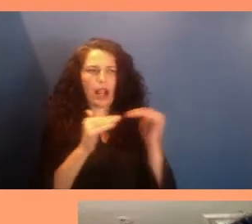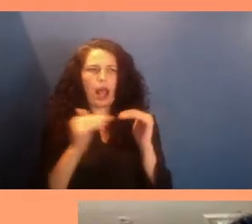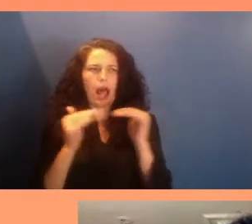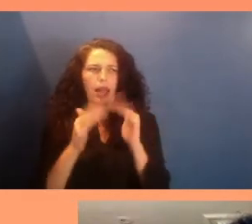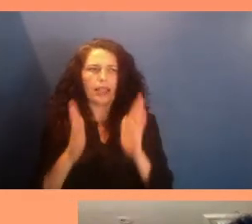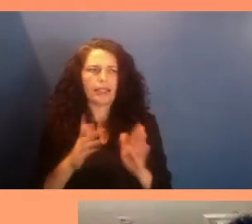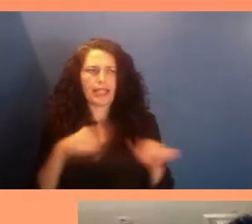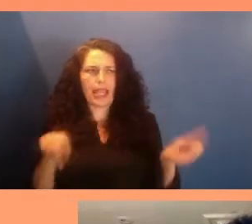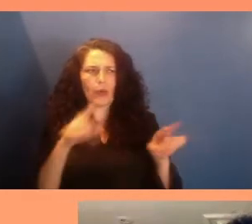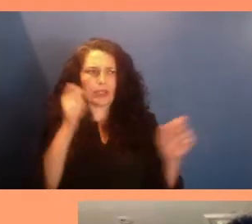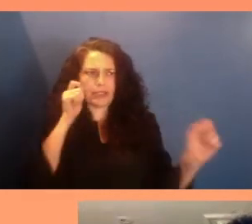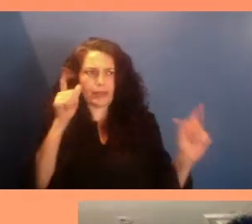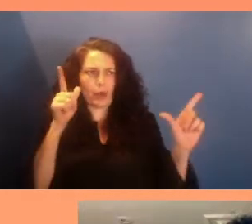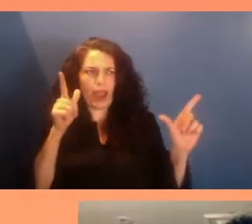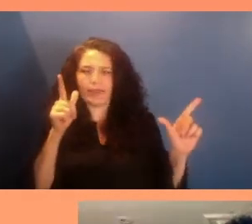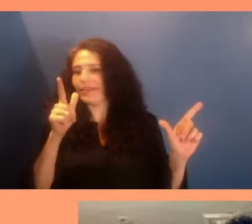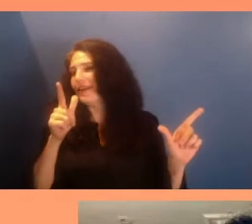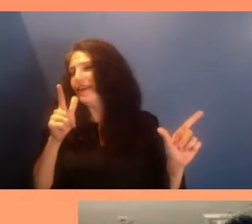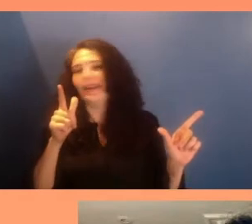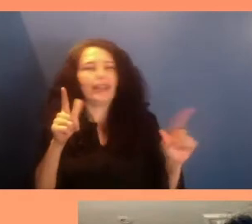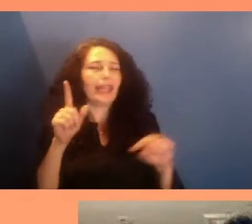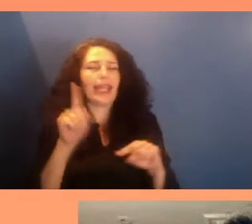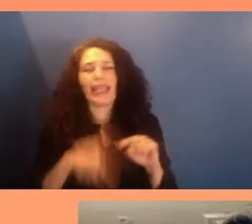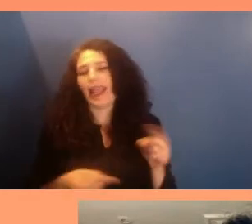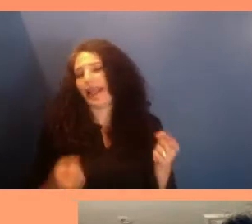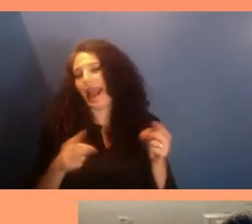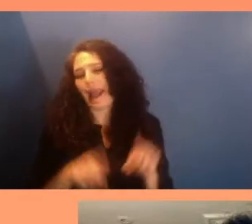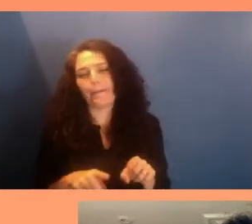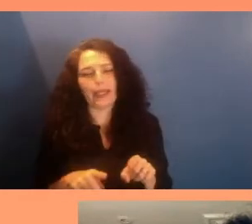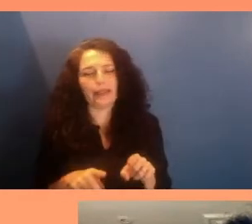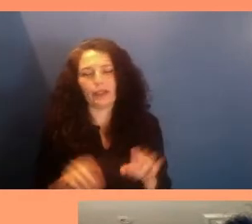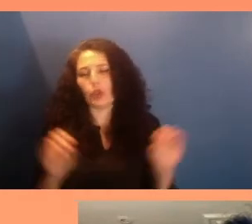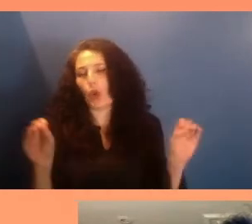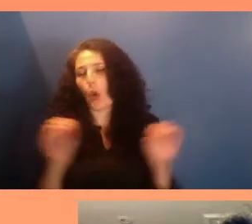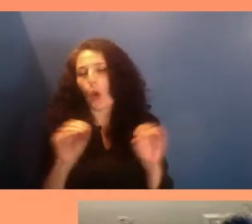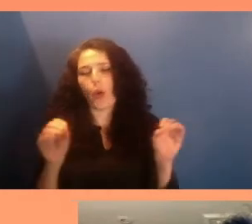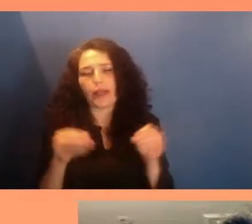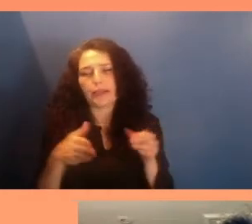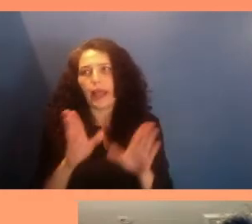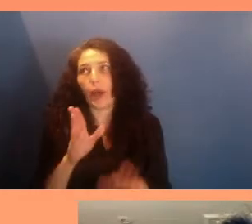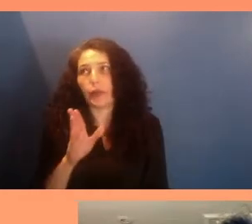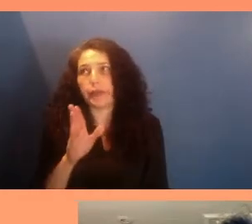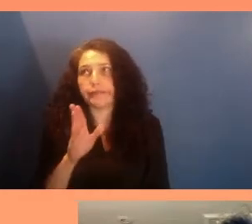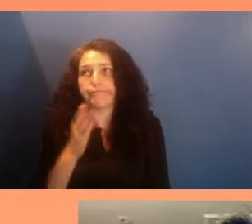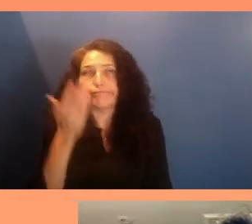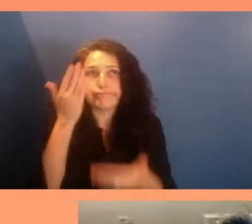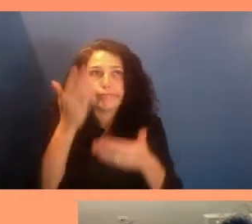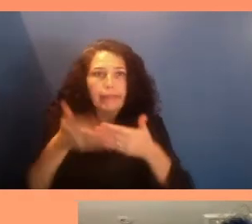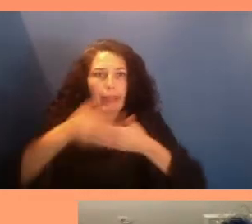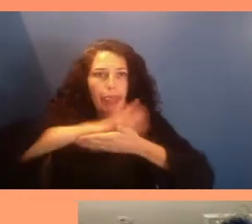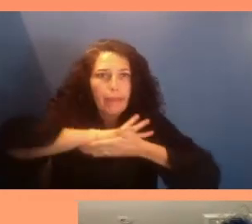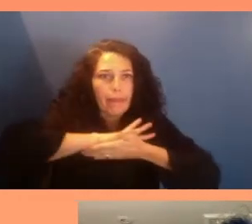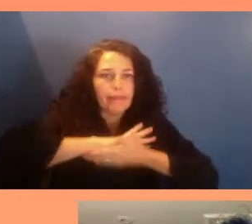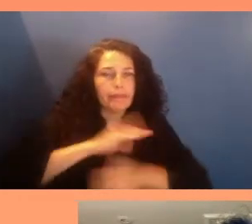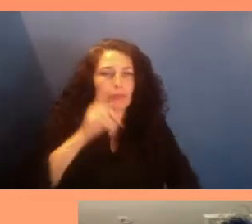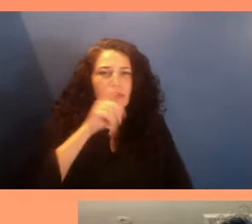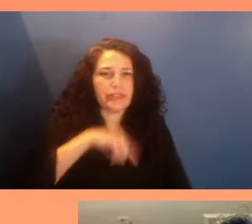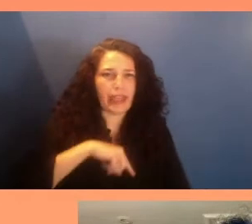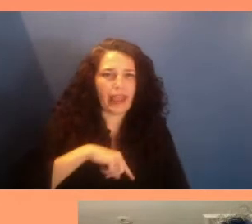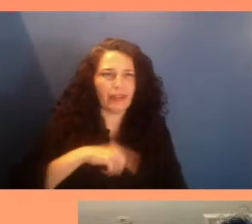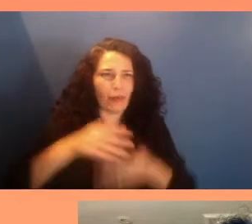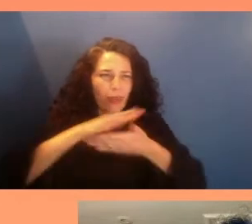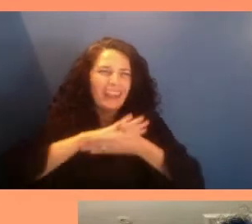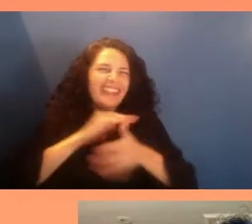And that can't exist anymore. Nobody's allowed to, pretend, or not even pretend, I shouldn't even go that place,